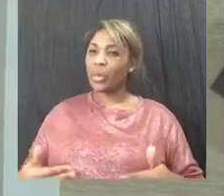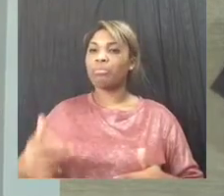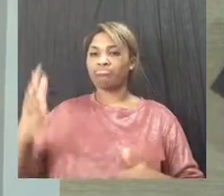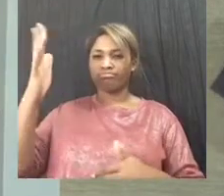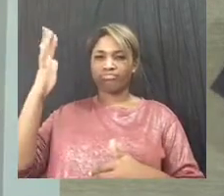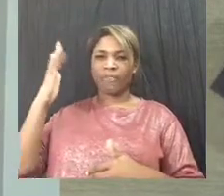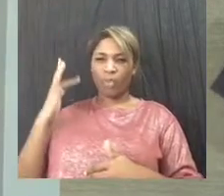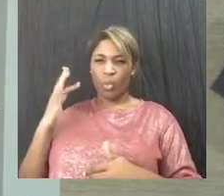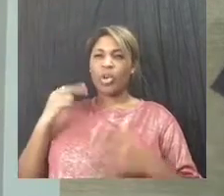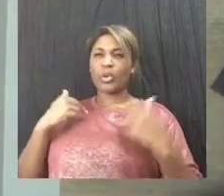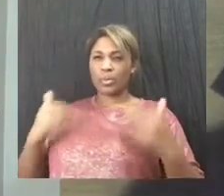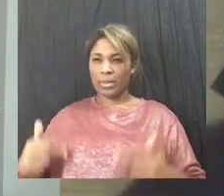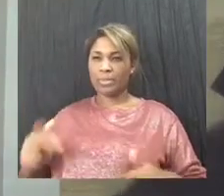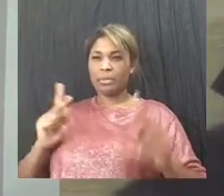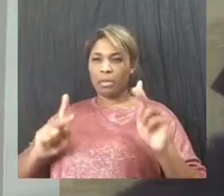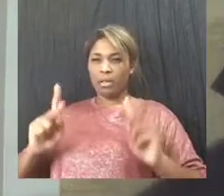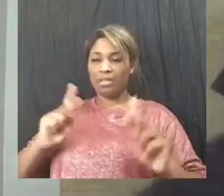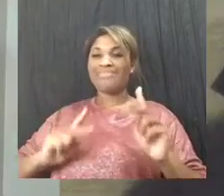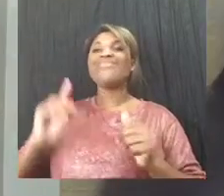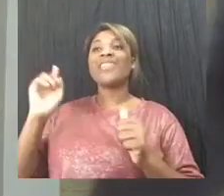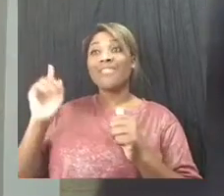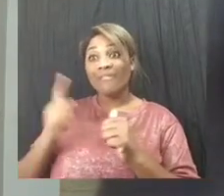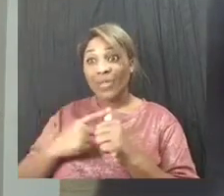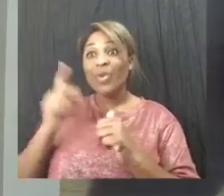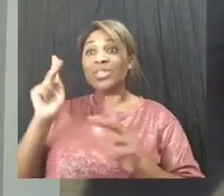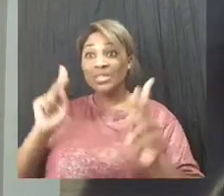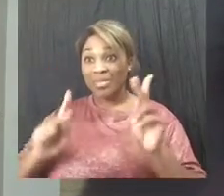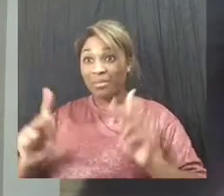those were the first people.